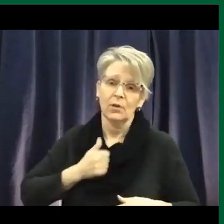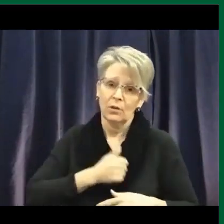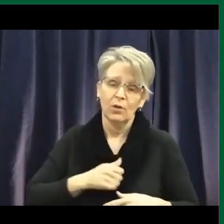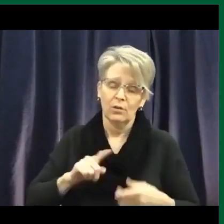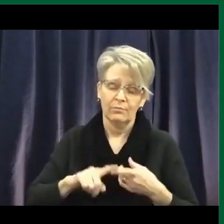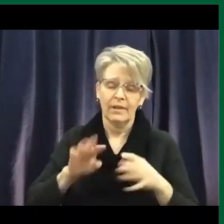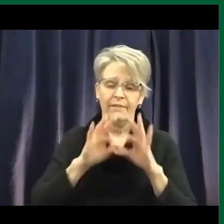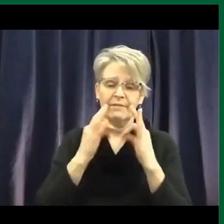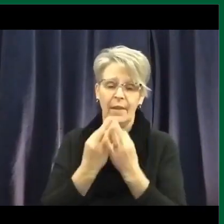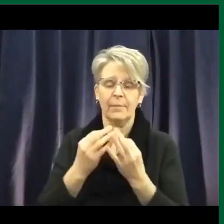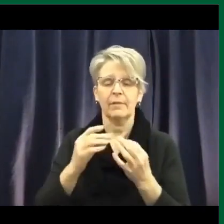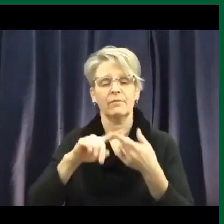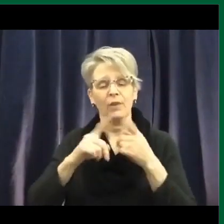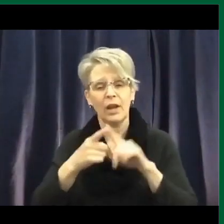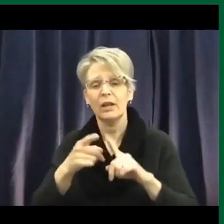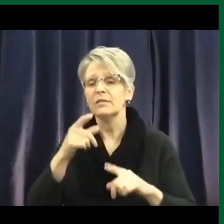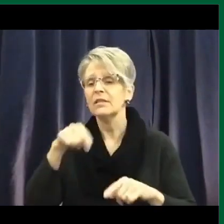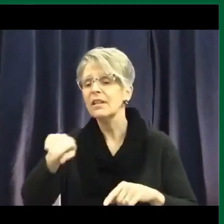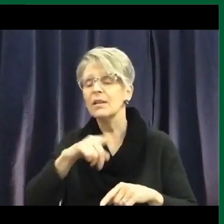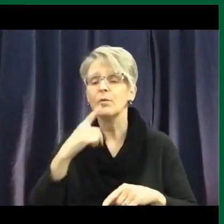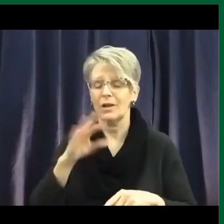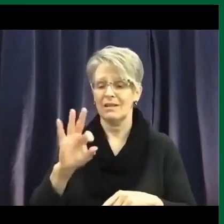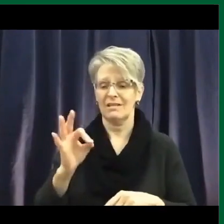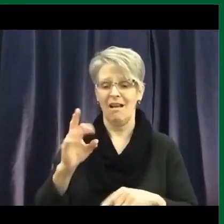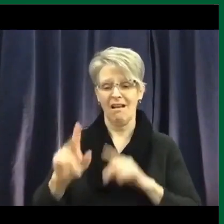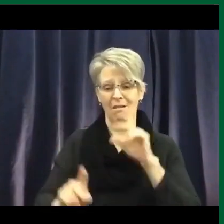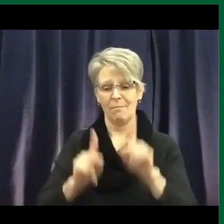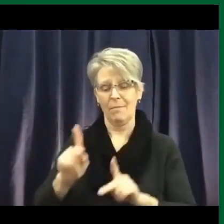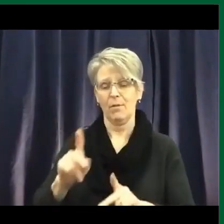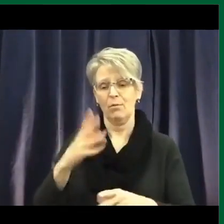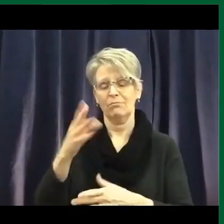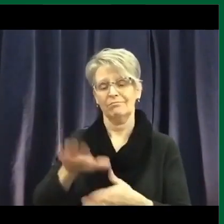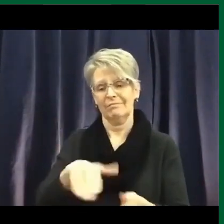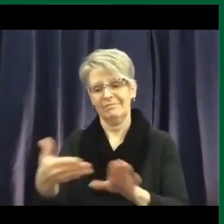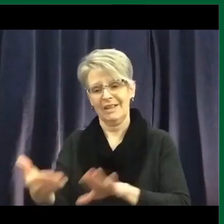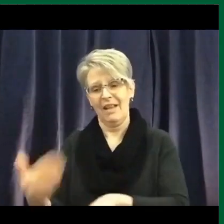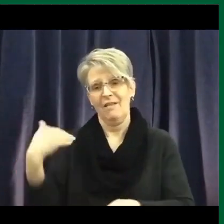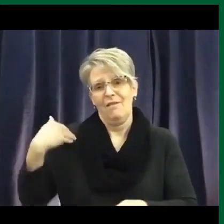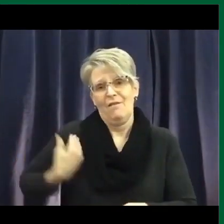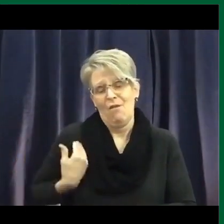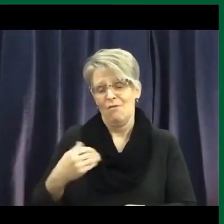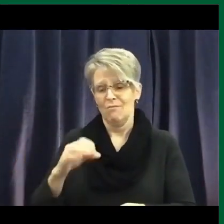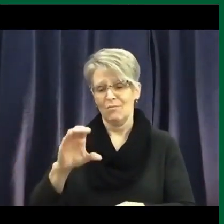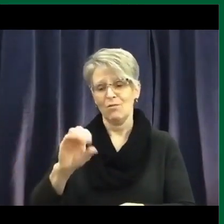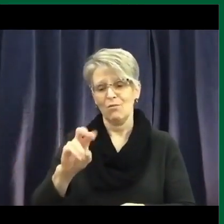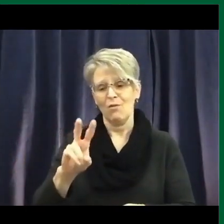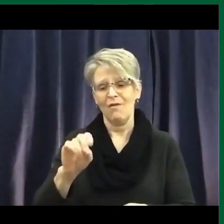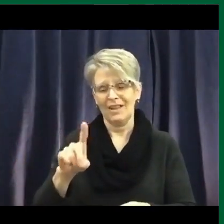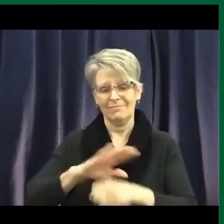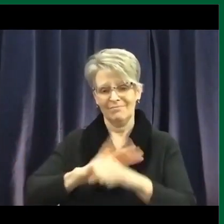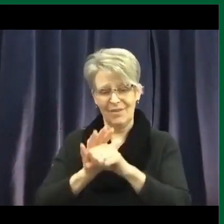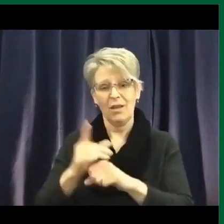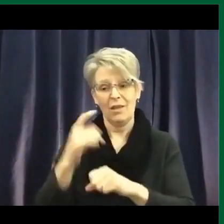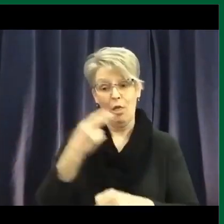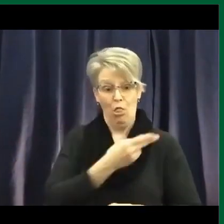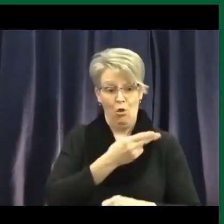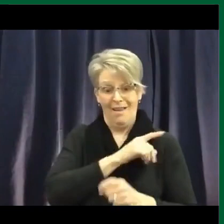of the 9 Saskatchewan residents who have passed away due to COVID-19 since last Thursday, which also unfortunately includes